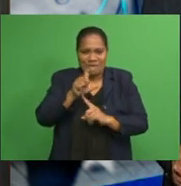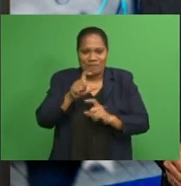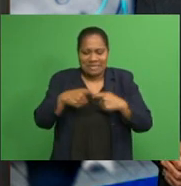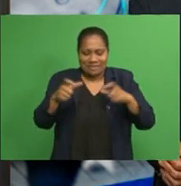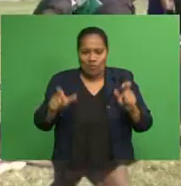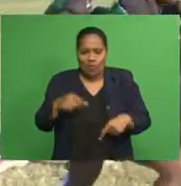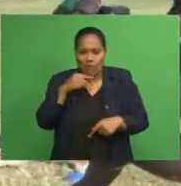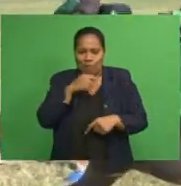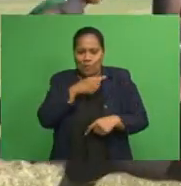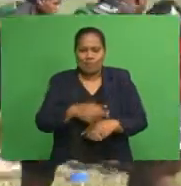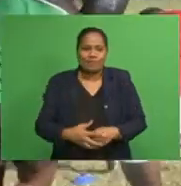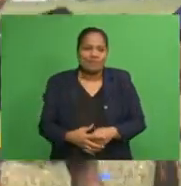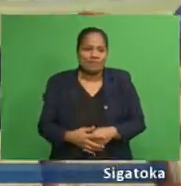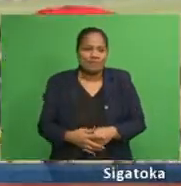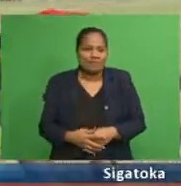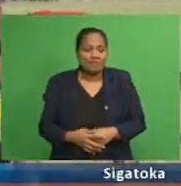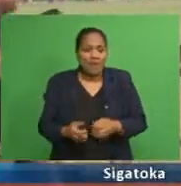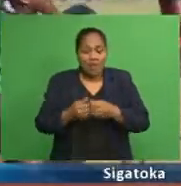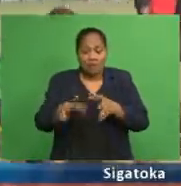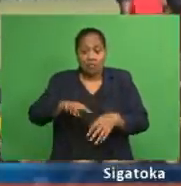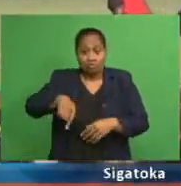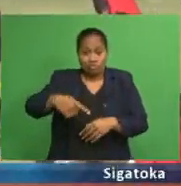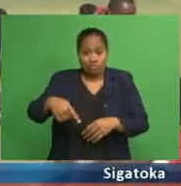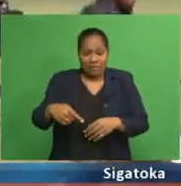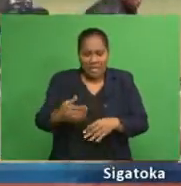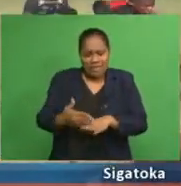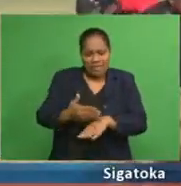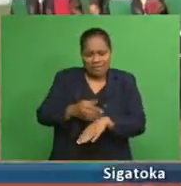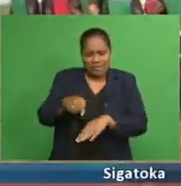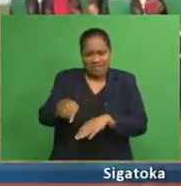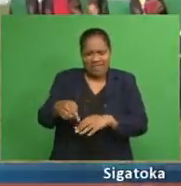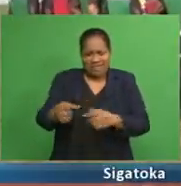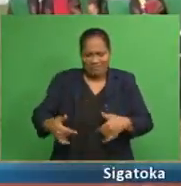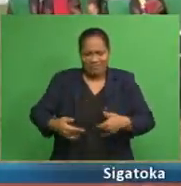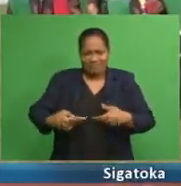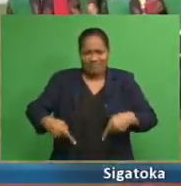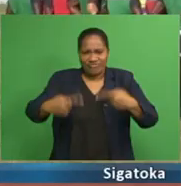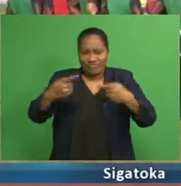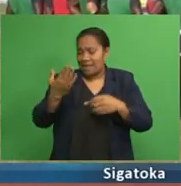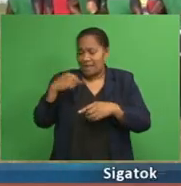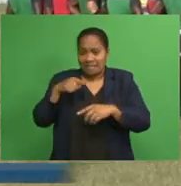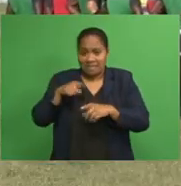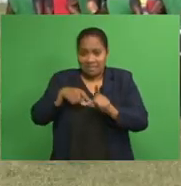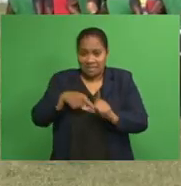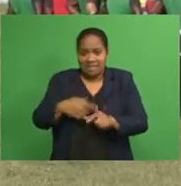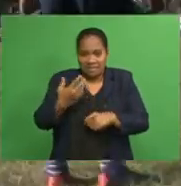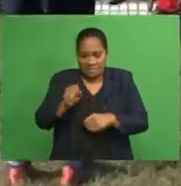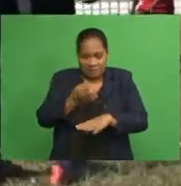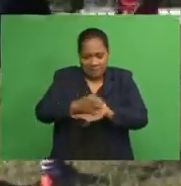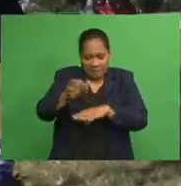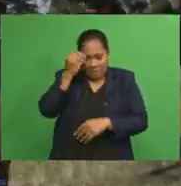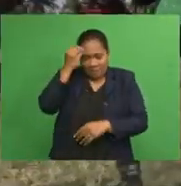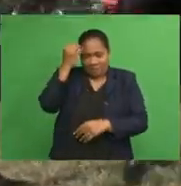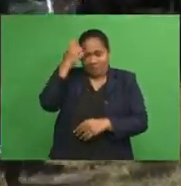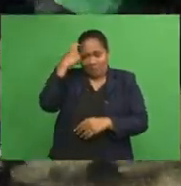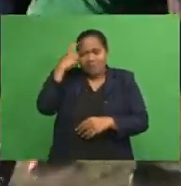more. The loss to Suva during the Skipper Cup final last year is still fresh in the Stallions camp, as they know the